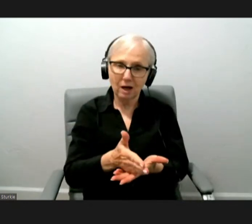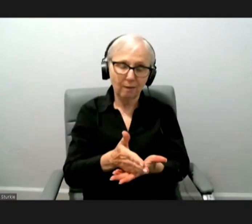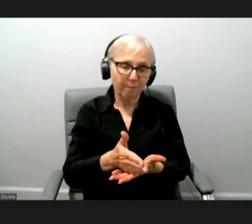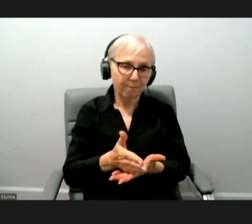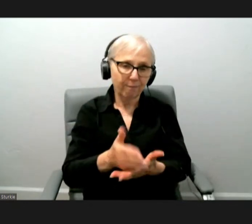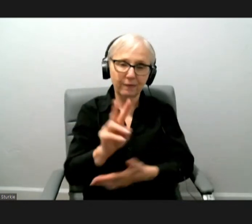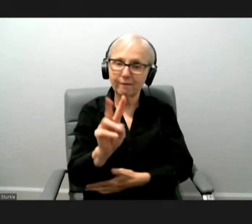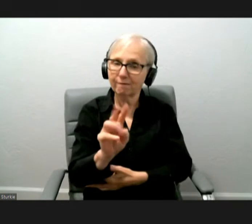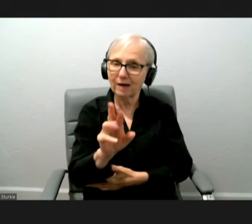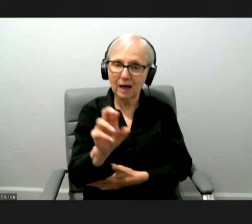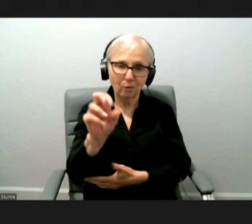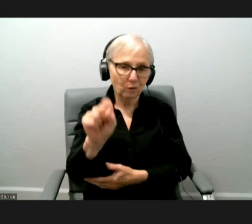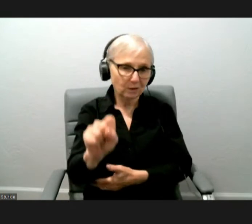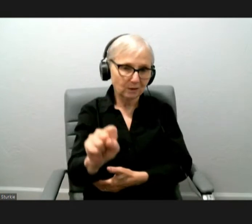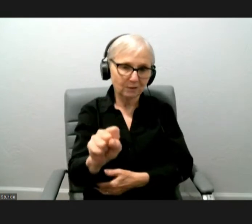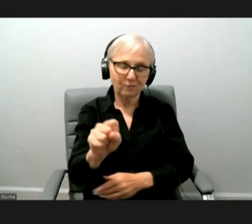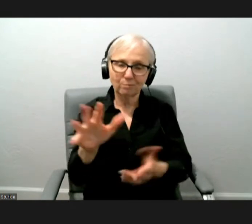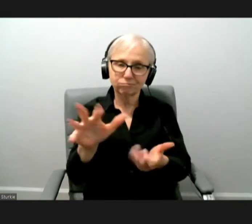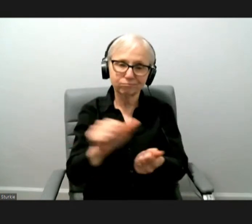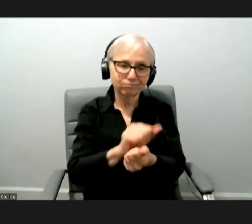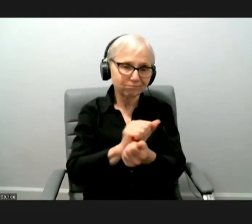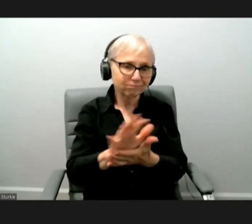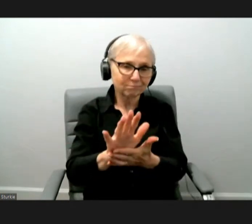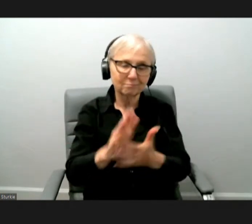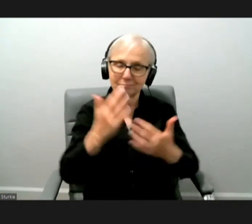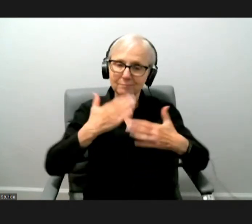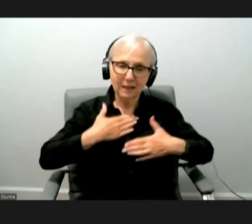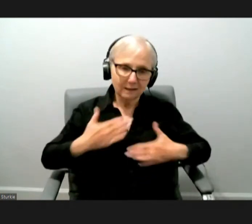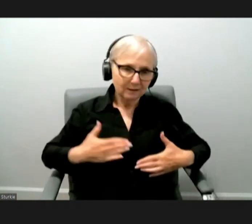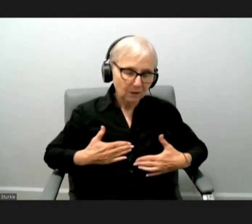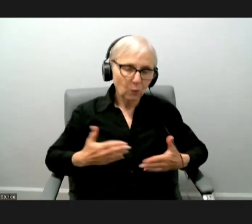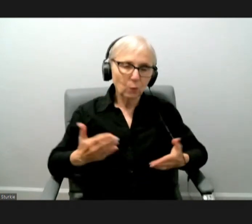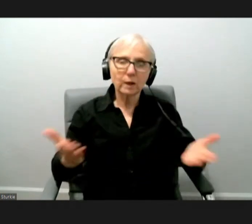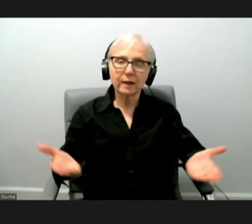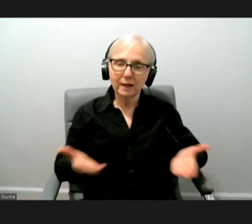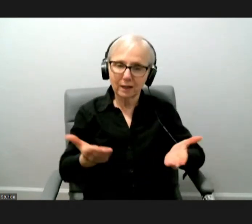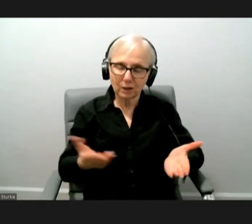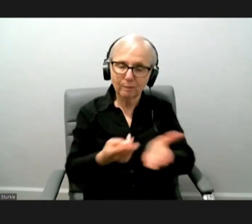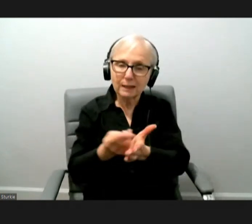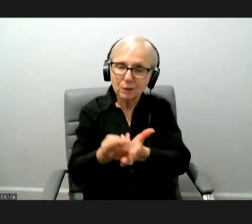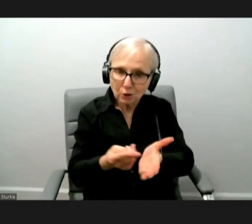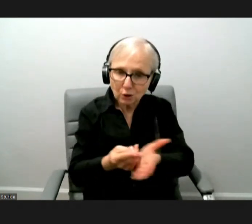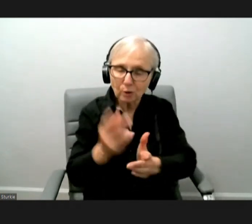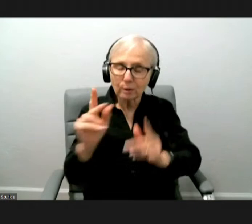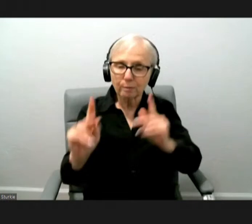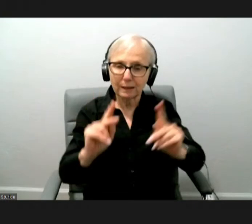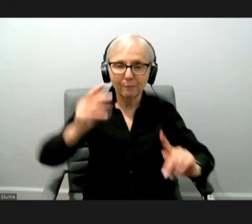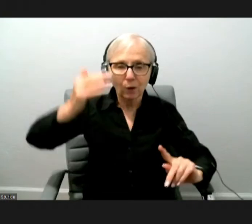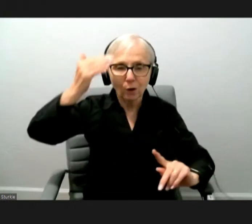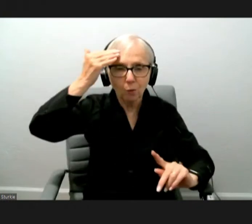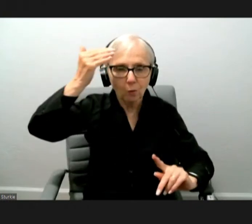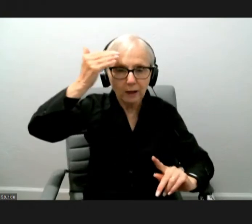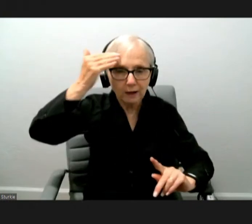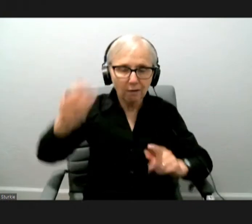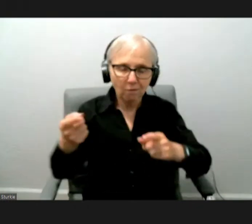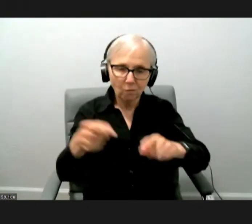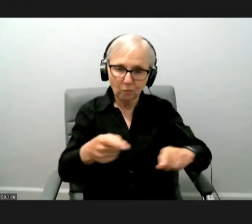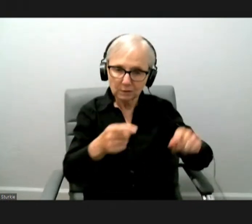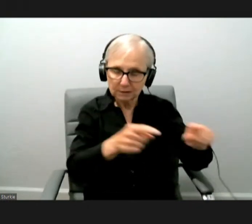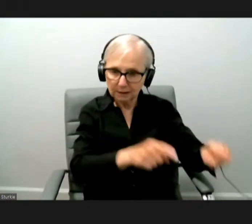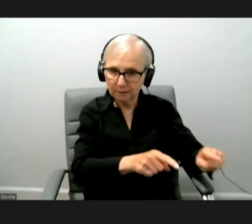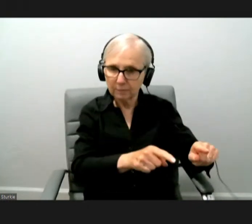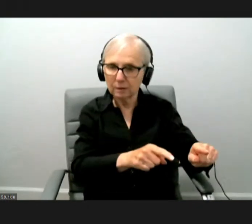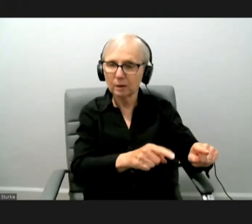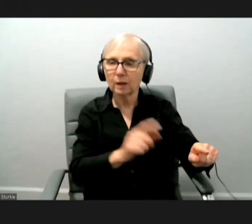doing what it will do. We are here today to make sure that the public is aware of what is happening